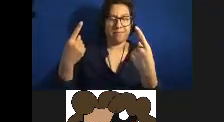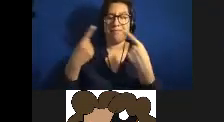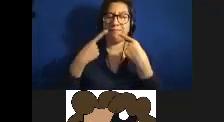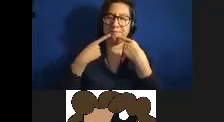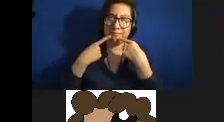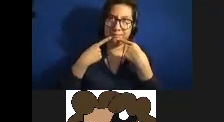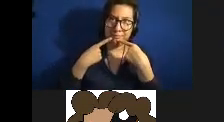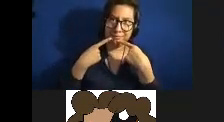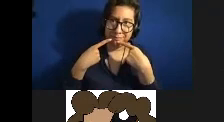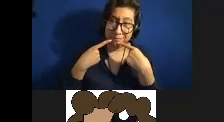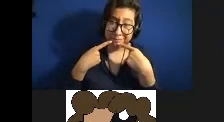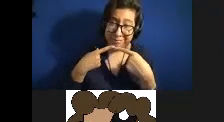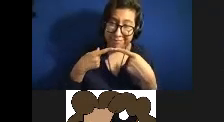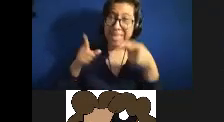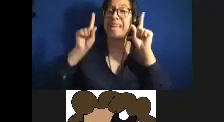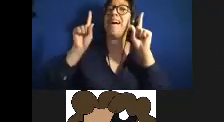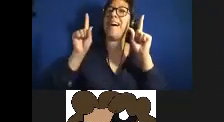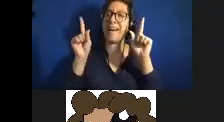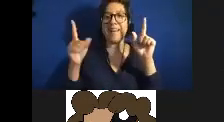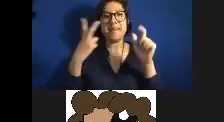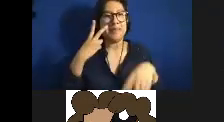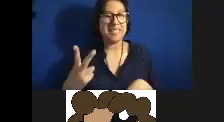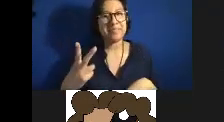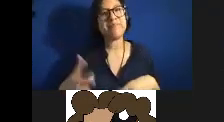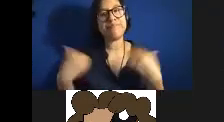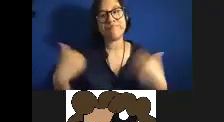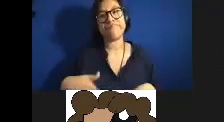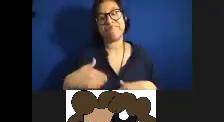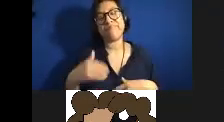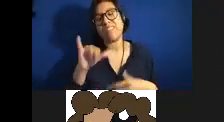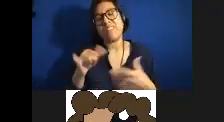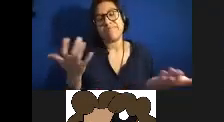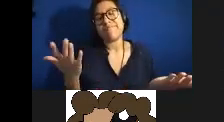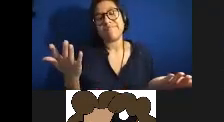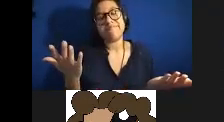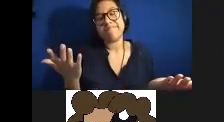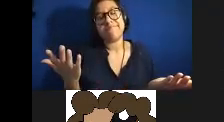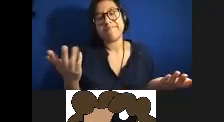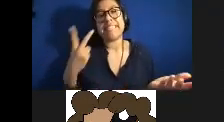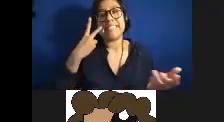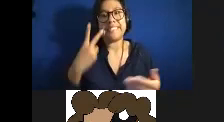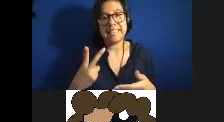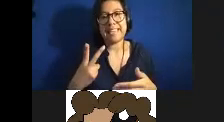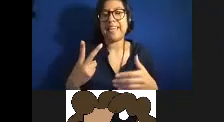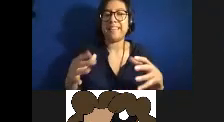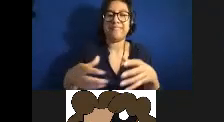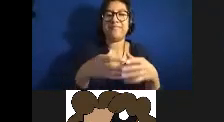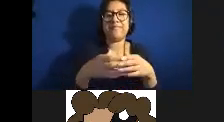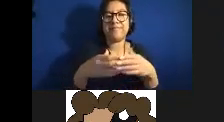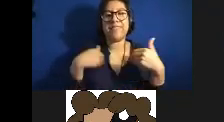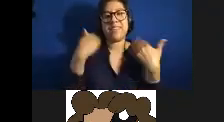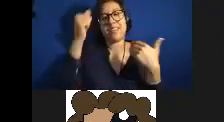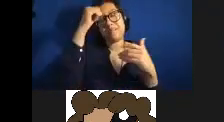slowly starting to come to fruition. And I think that's the, yeah, seeing the development of the young men at the end, it's